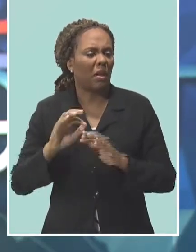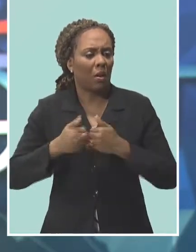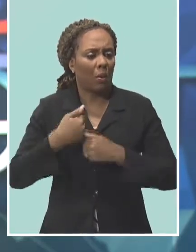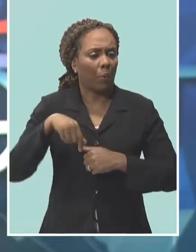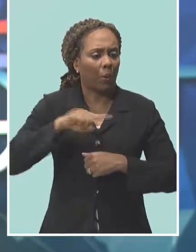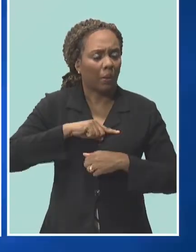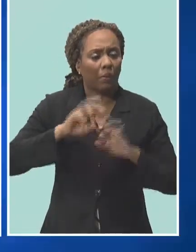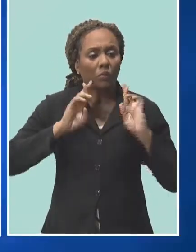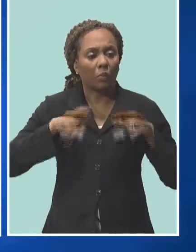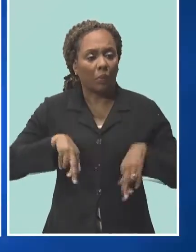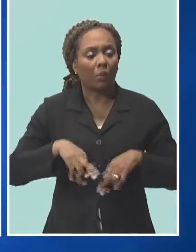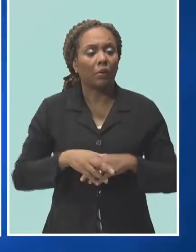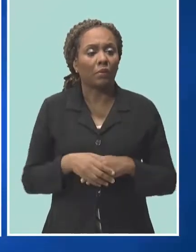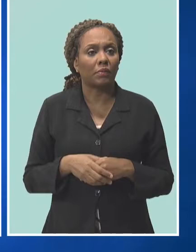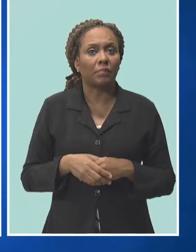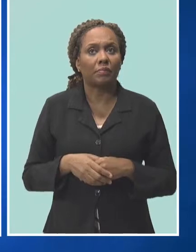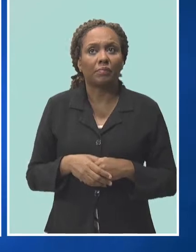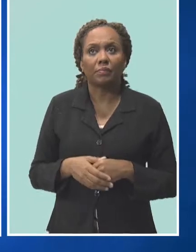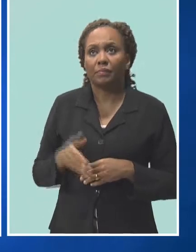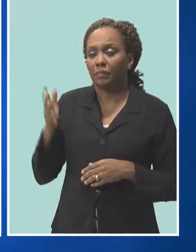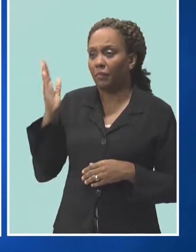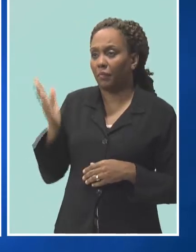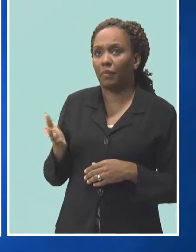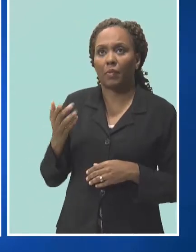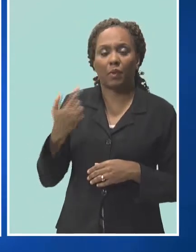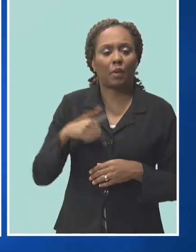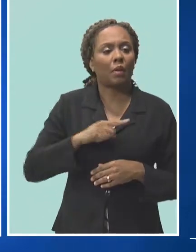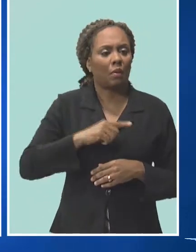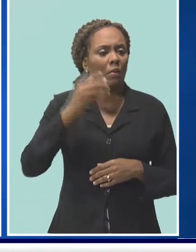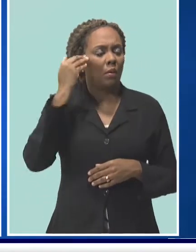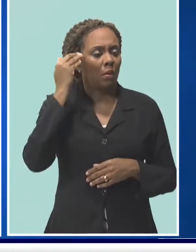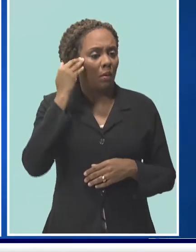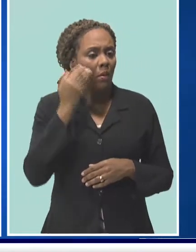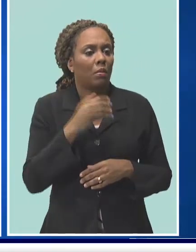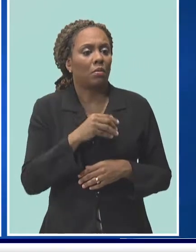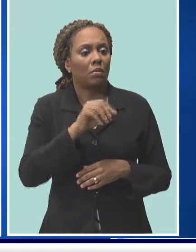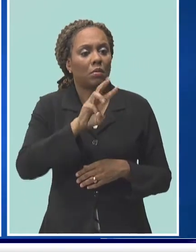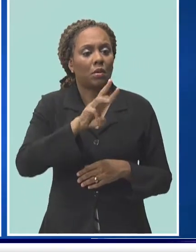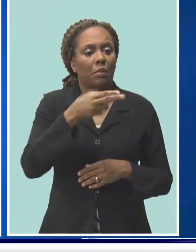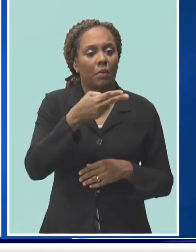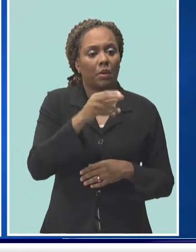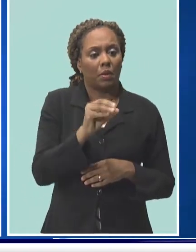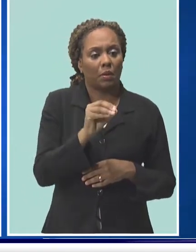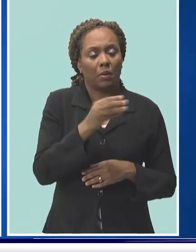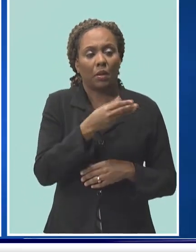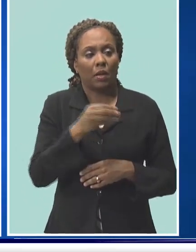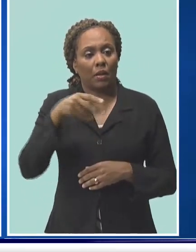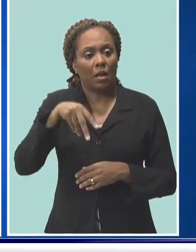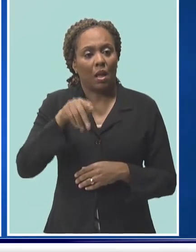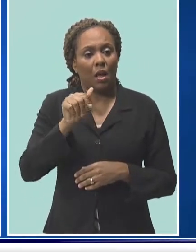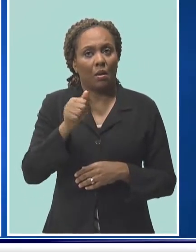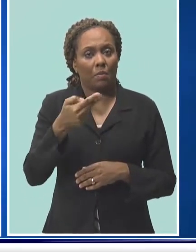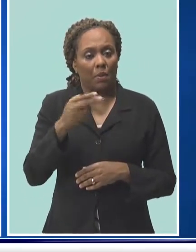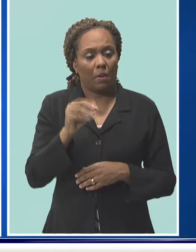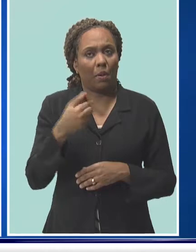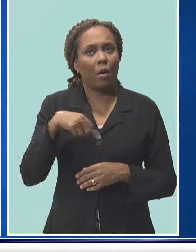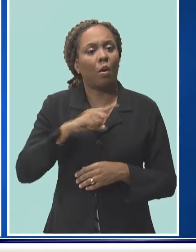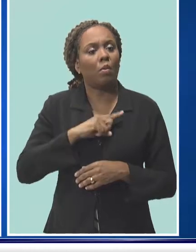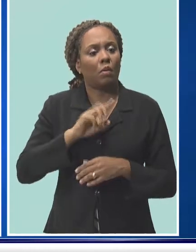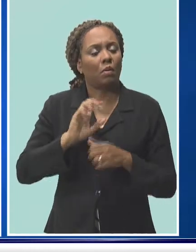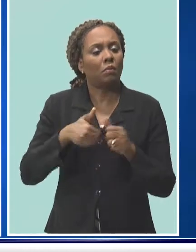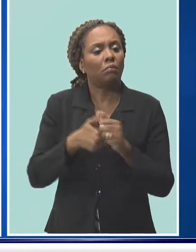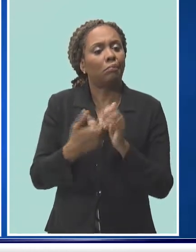pandemic. We believe that following the WHO and PAHO's guidance and the protocols and the scientific evidence